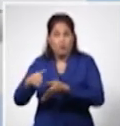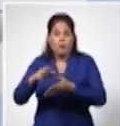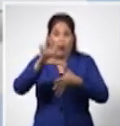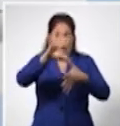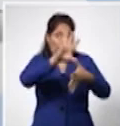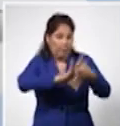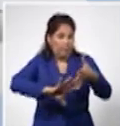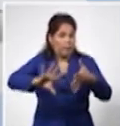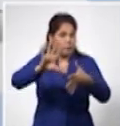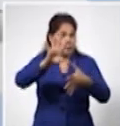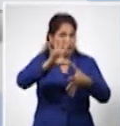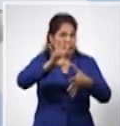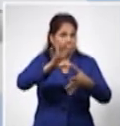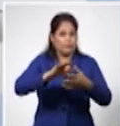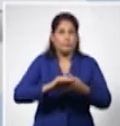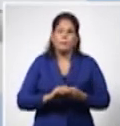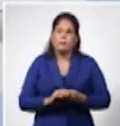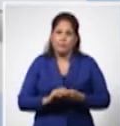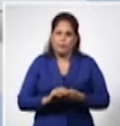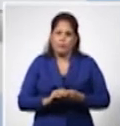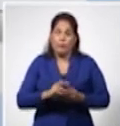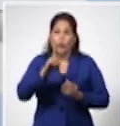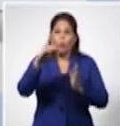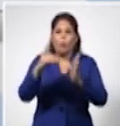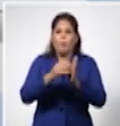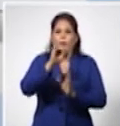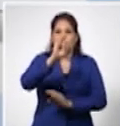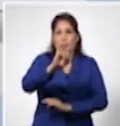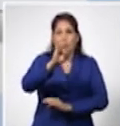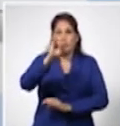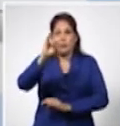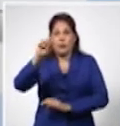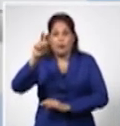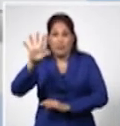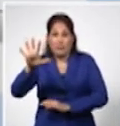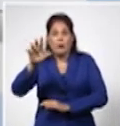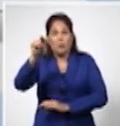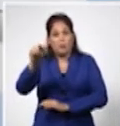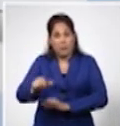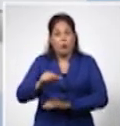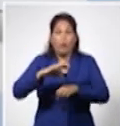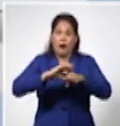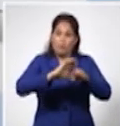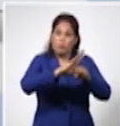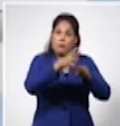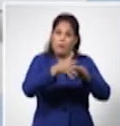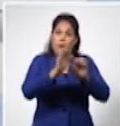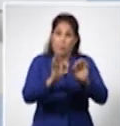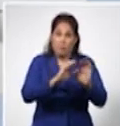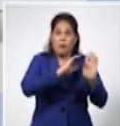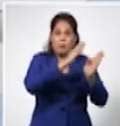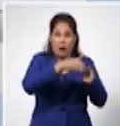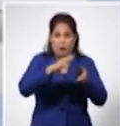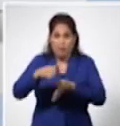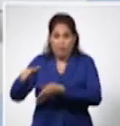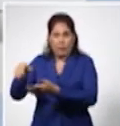2,765 COVID-19 fatalities occurred in the region yesterday, bringing the death toll in the Americas